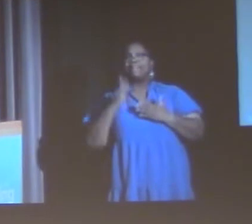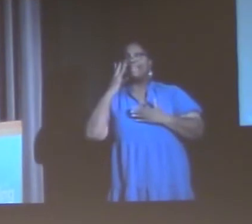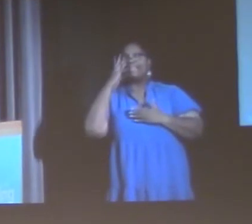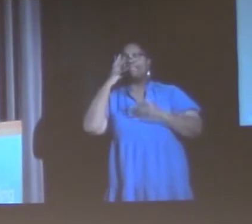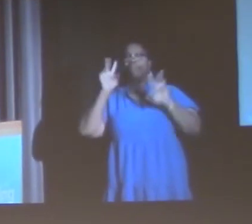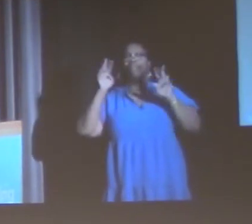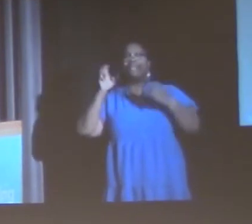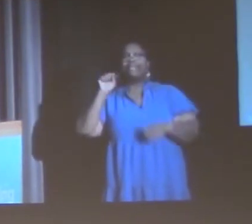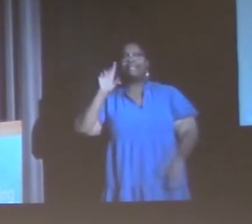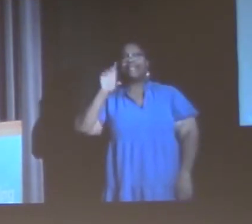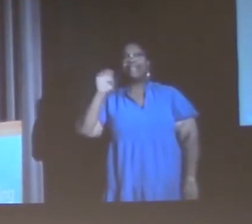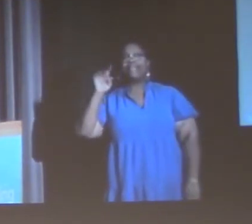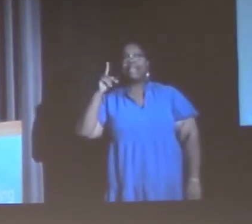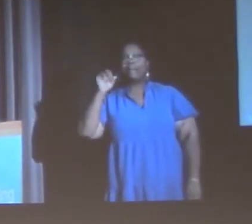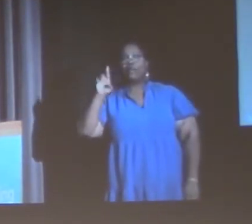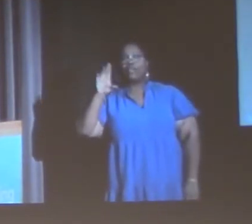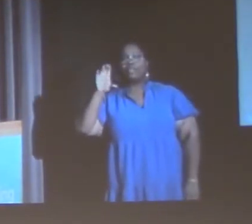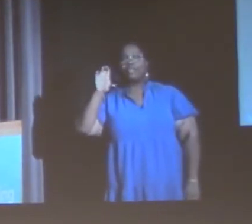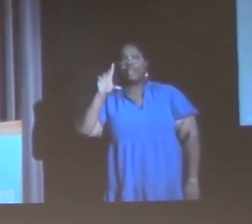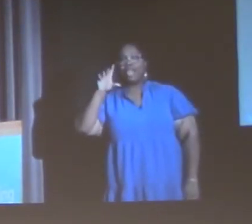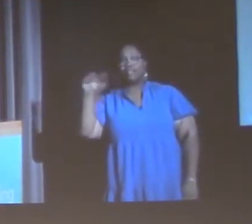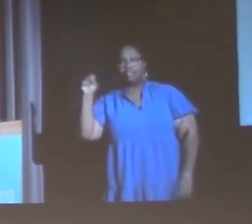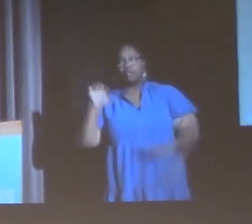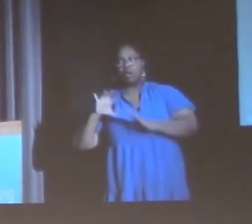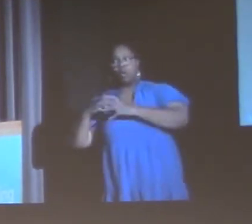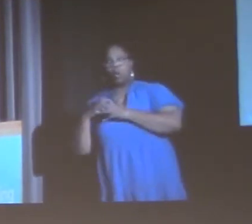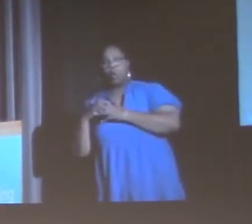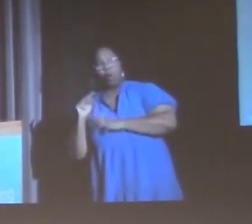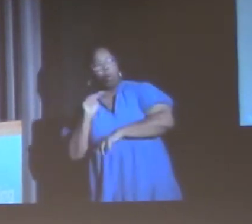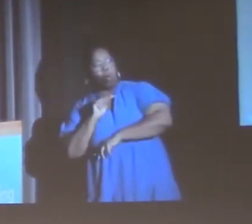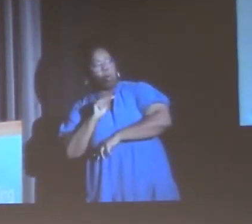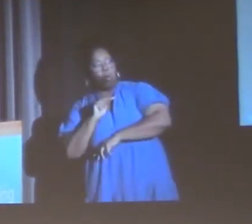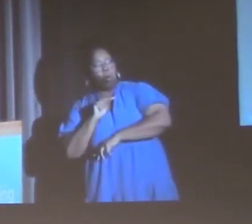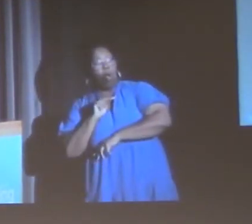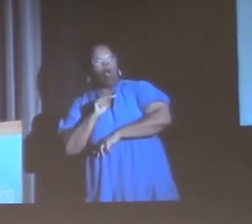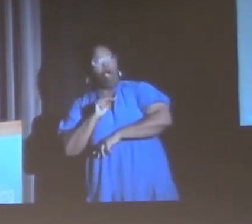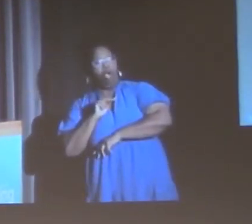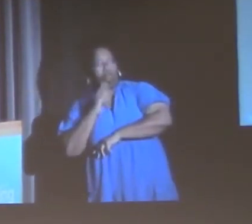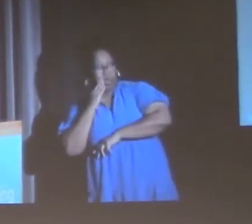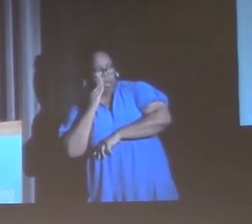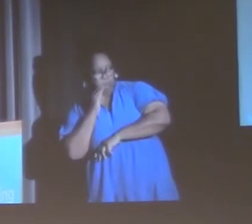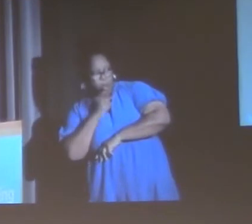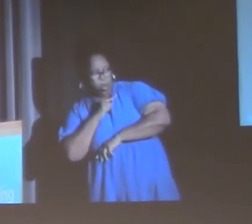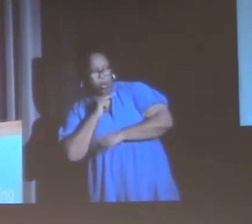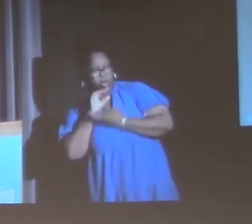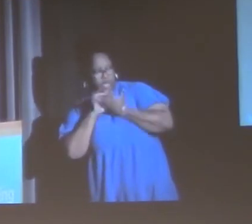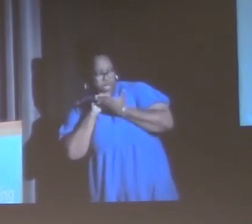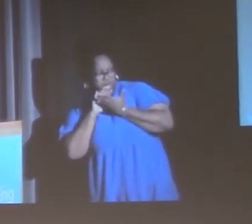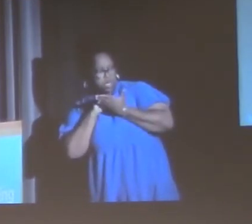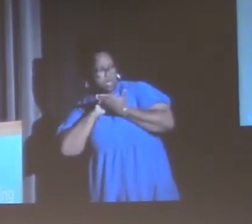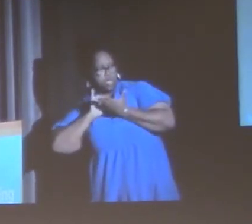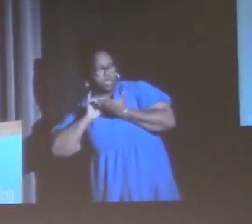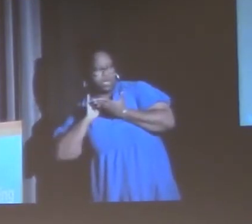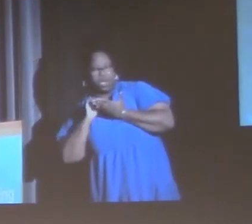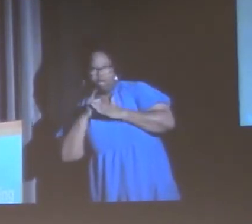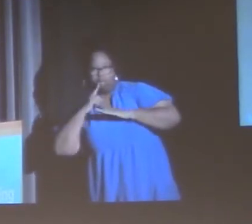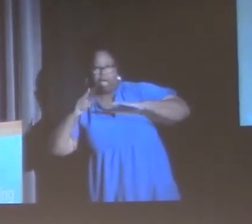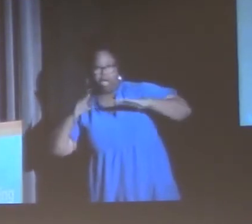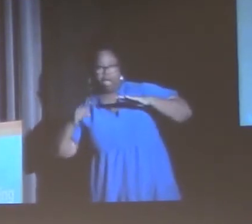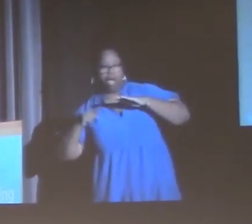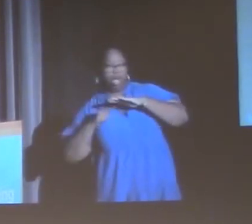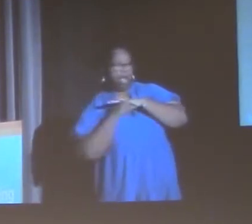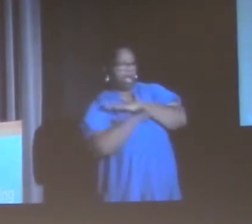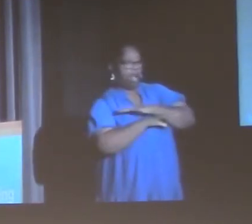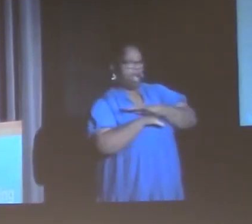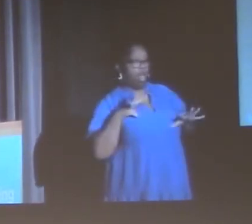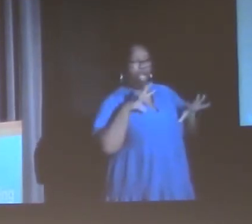how the jail is configured. They attack those jails and try to make people